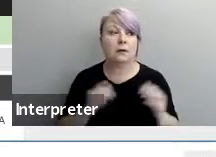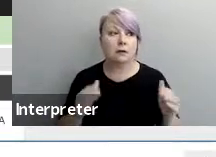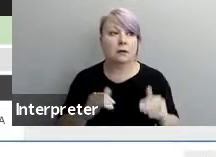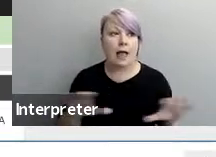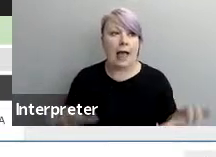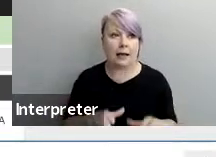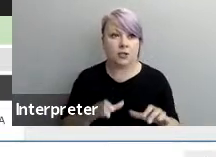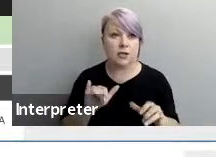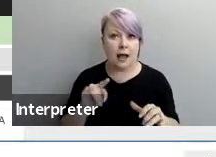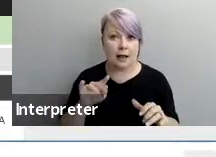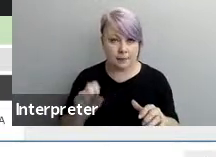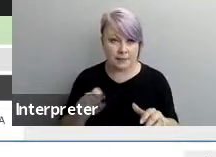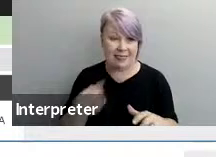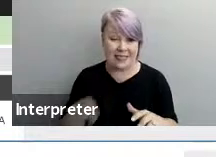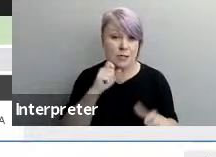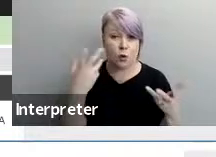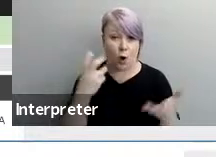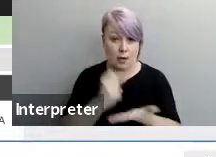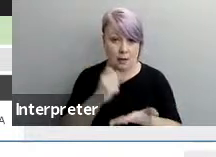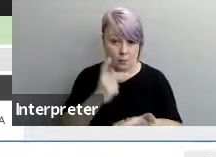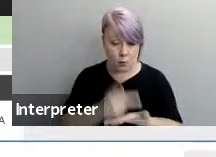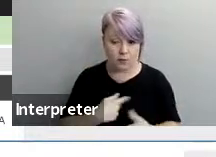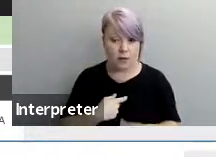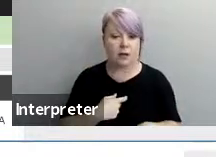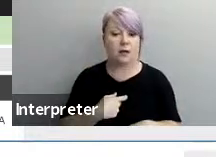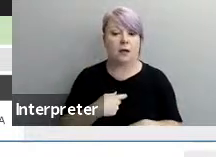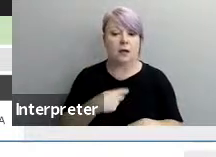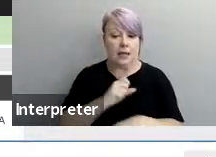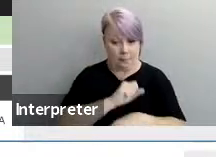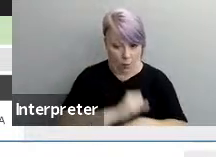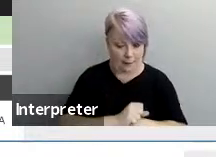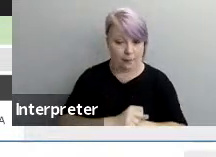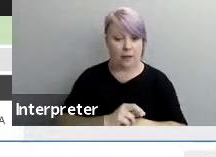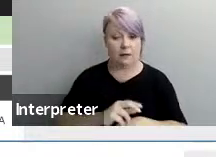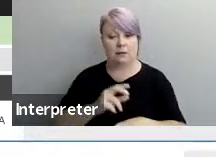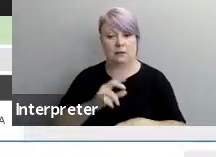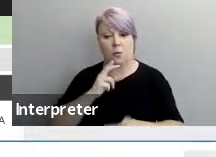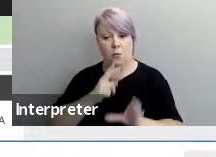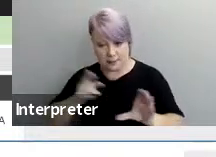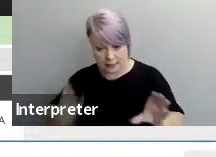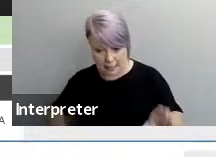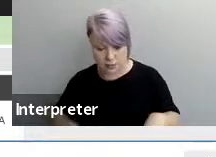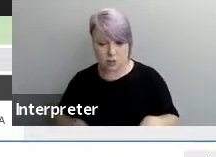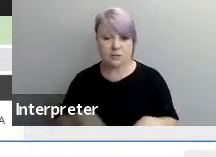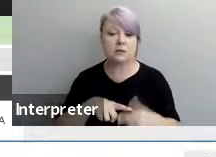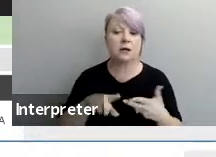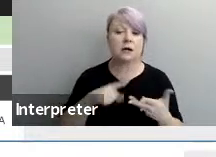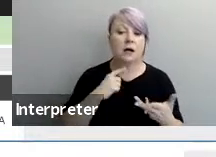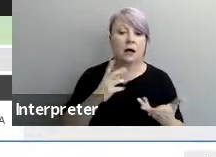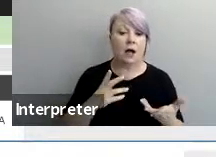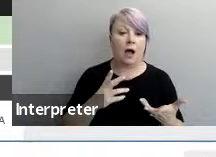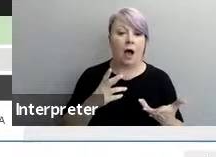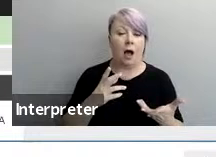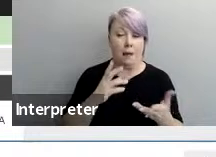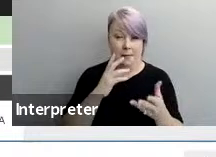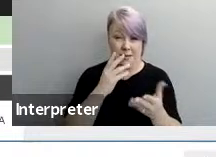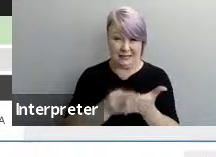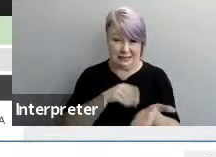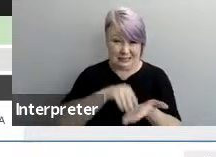during the executive meeting: employment, resignations, retirement, salary adjustments, extra duty pay.